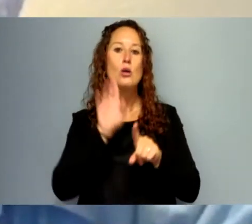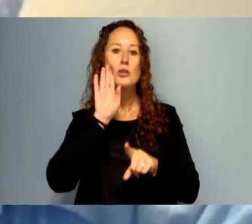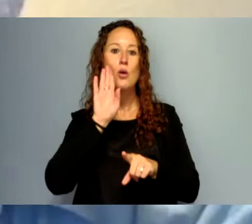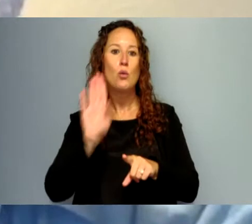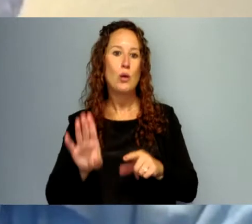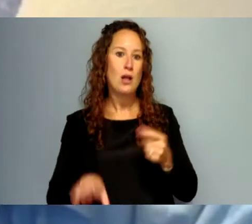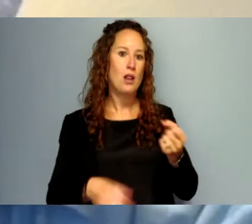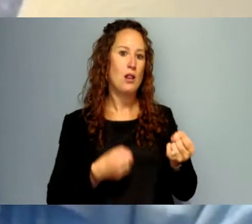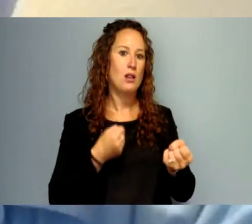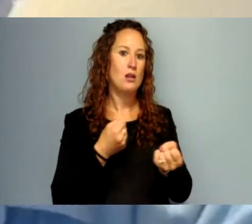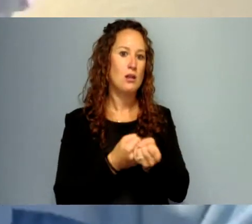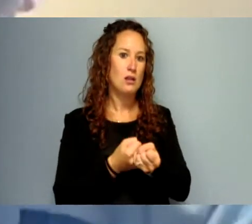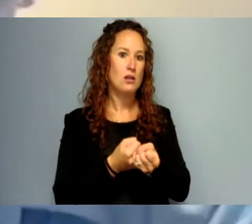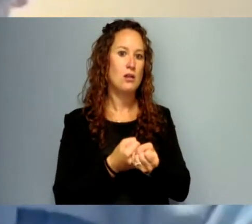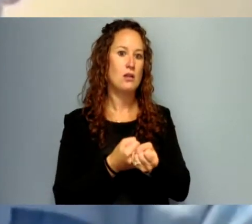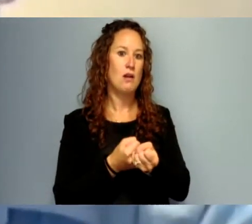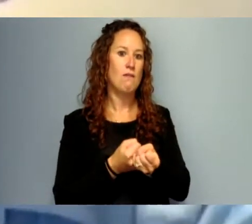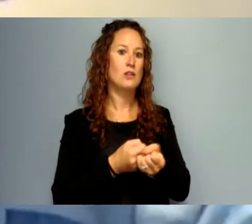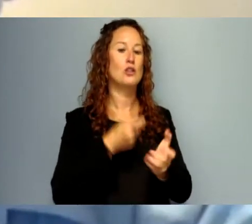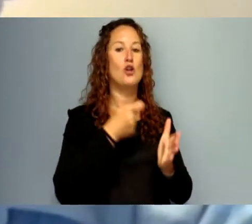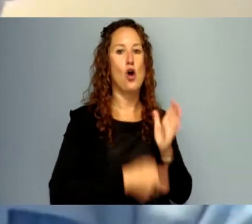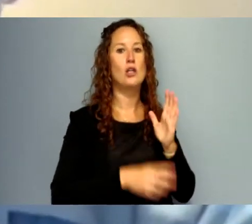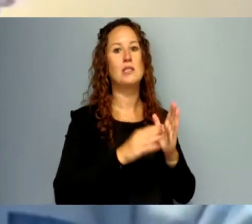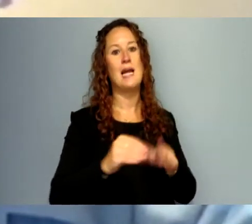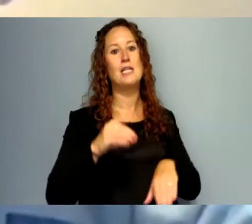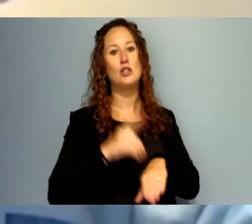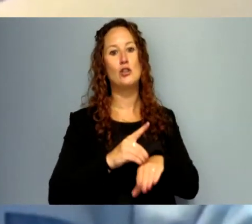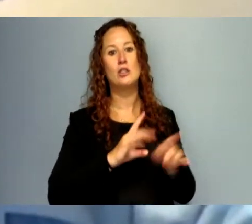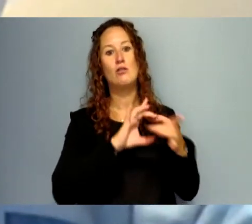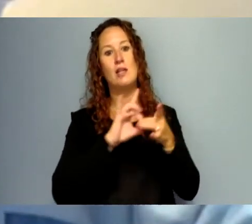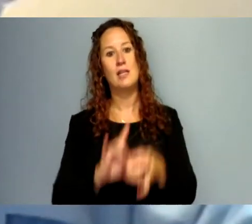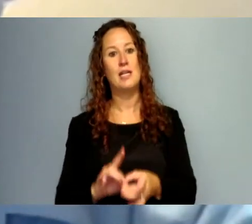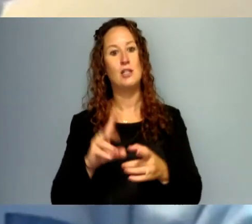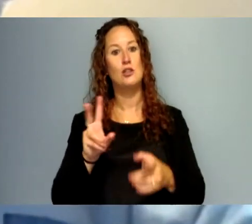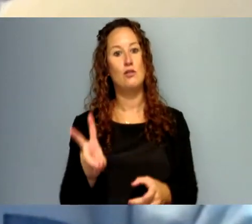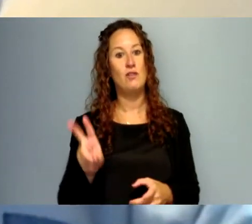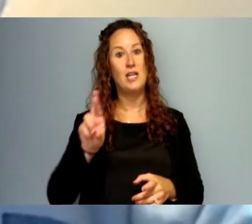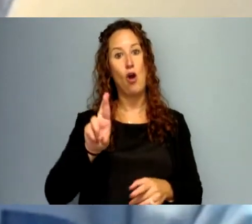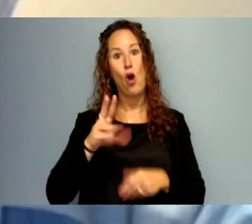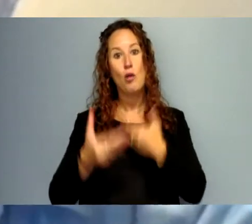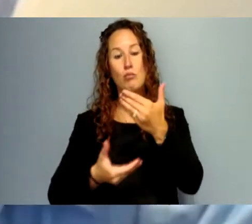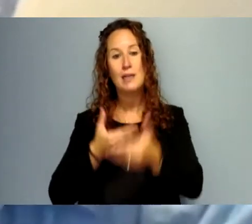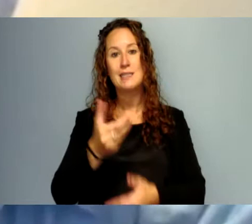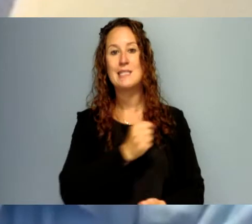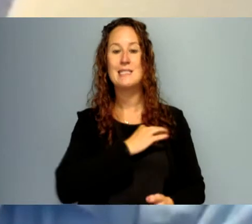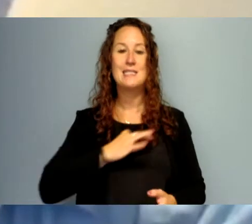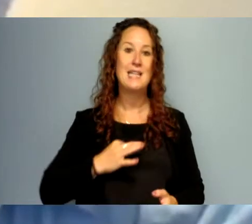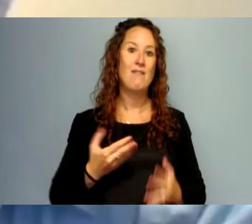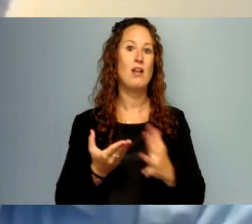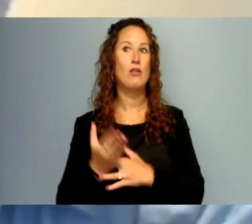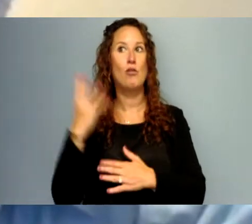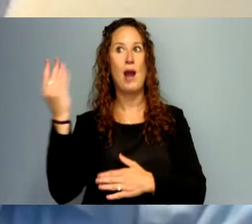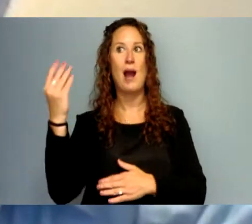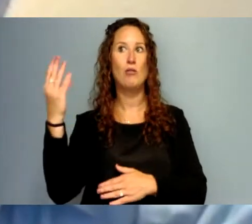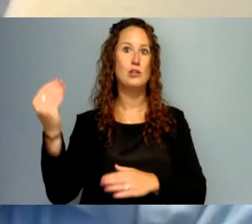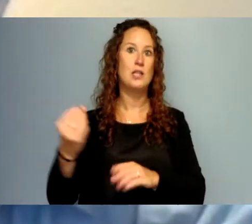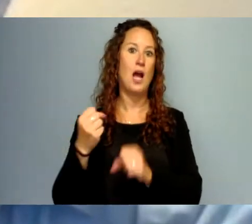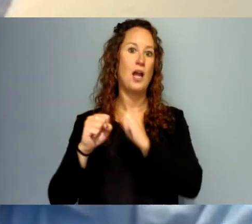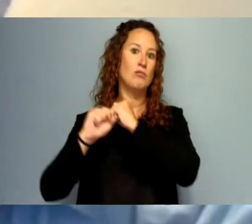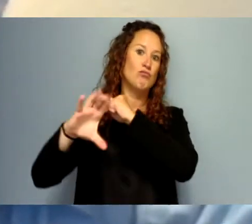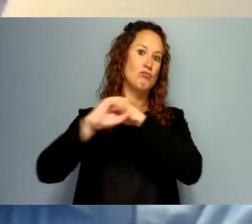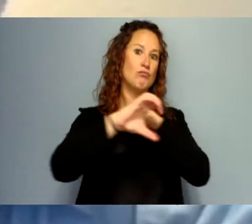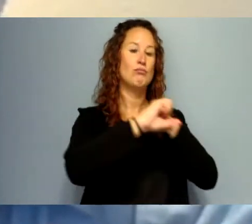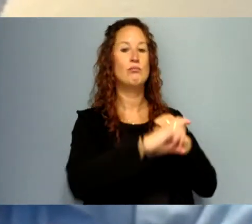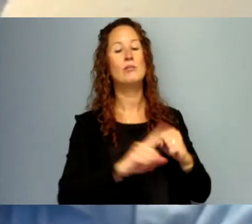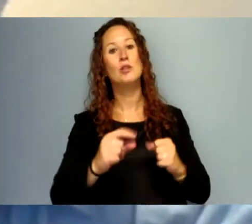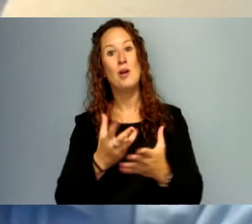one of the things that covers is costs and duties related to VR processing and staffing for canvassing. So a lot of our